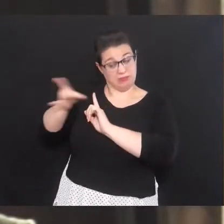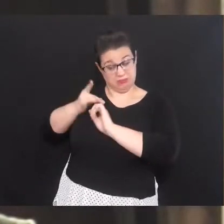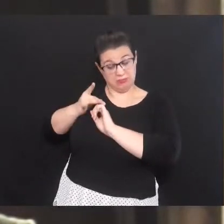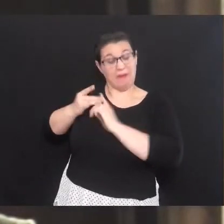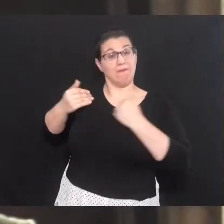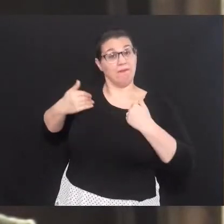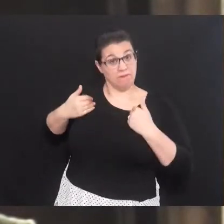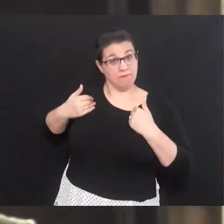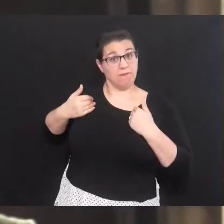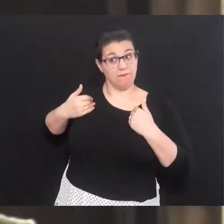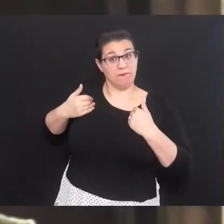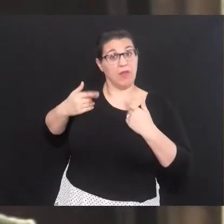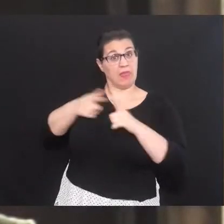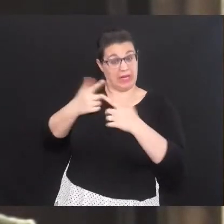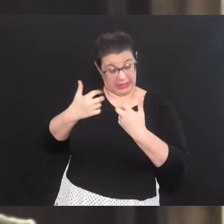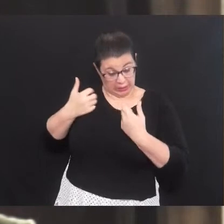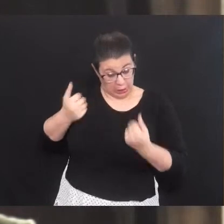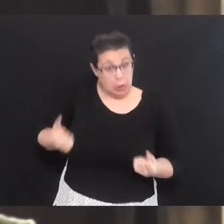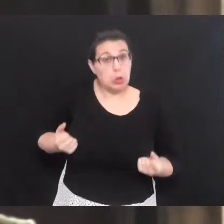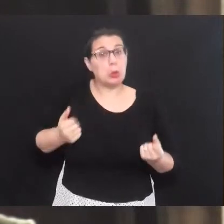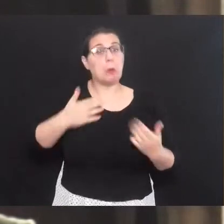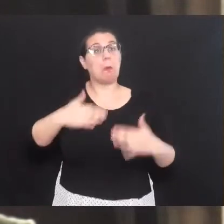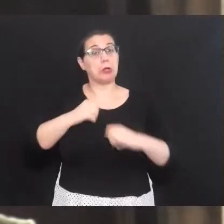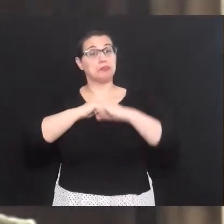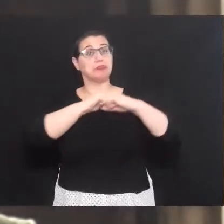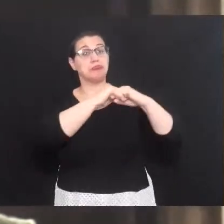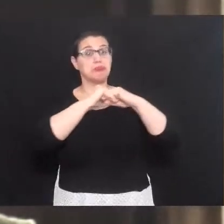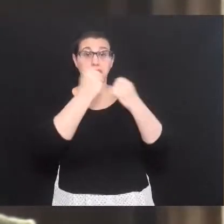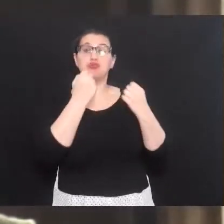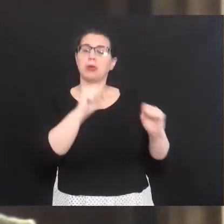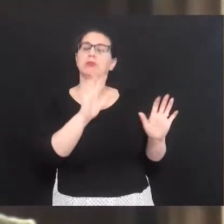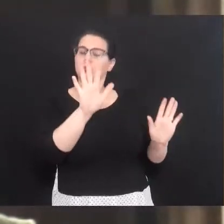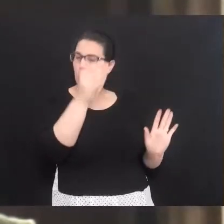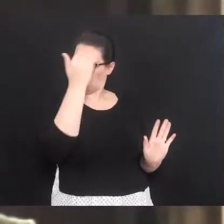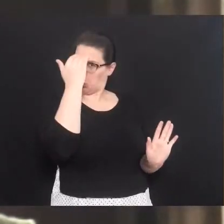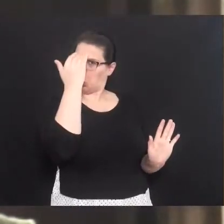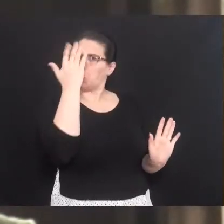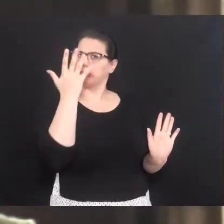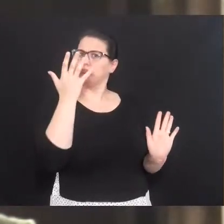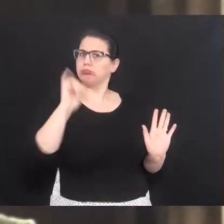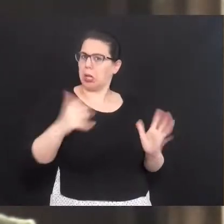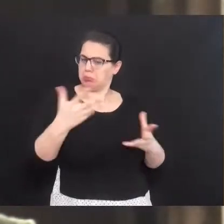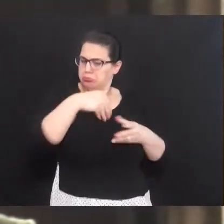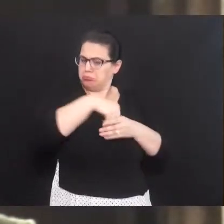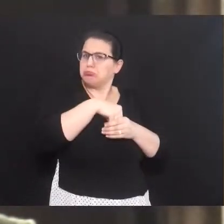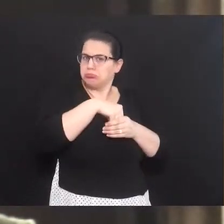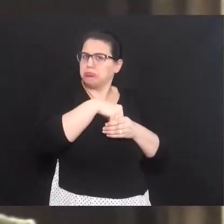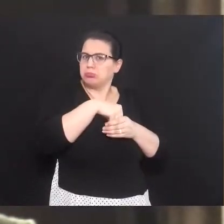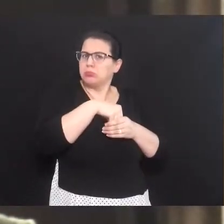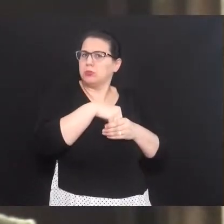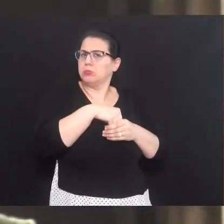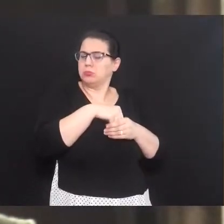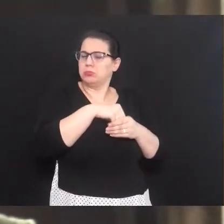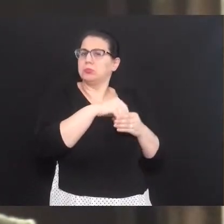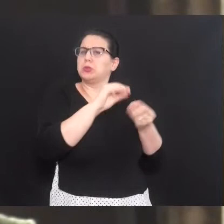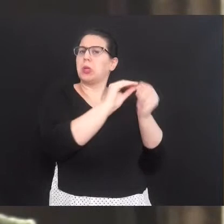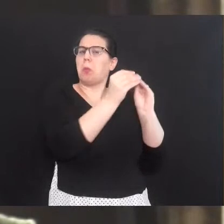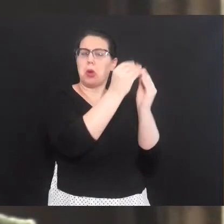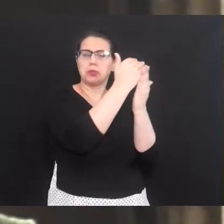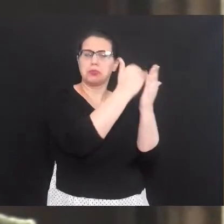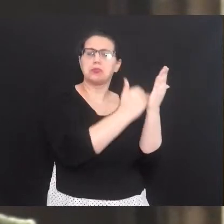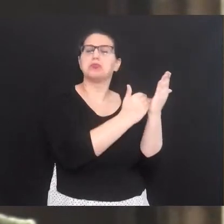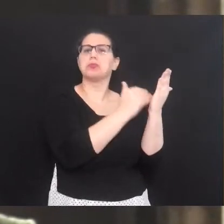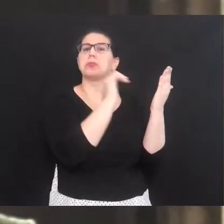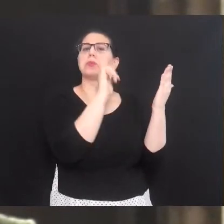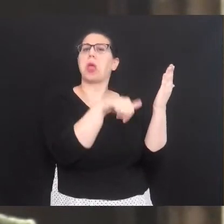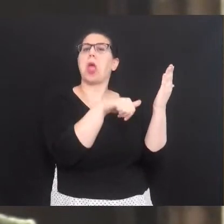count, and there is data suggesting that that can be protective, we also know from the